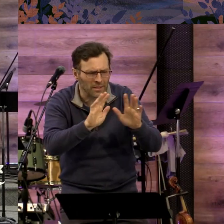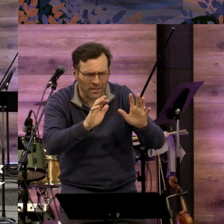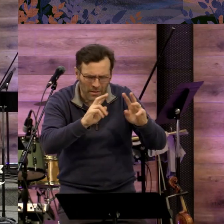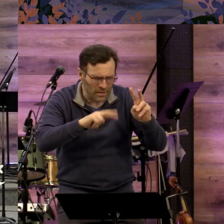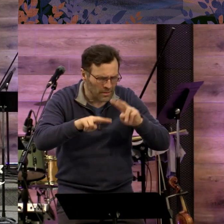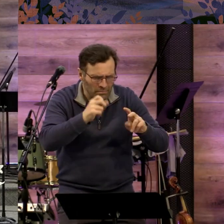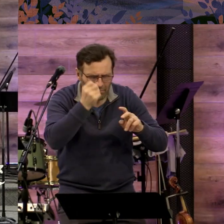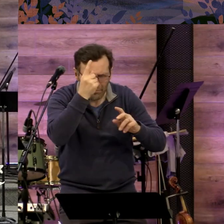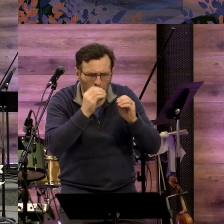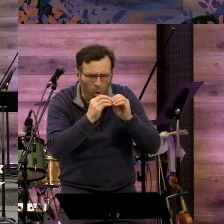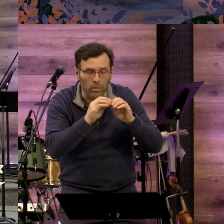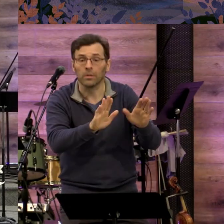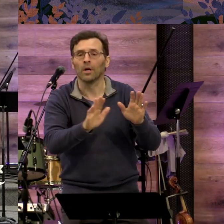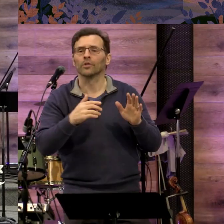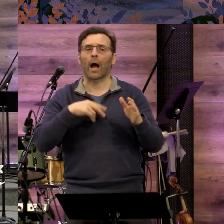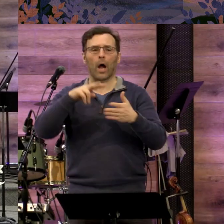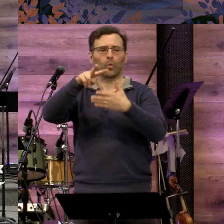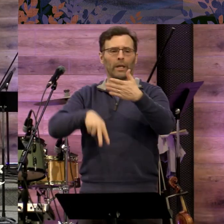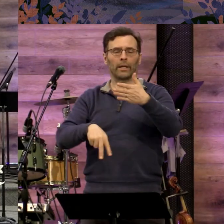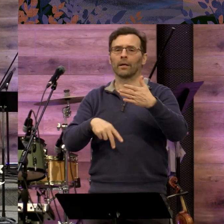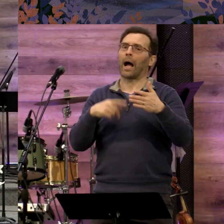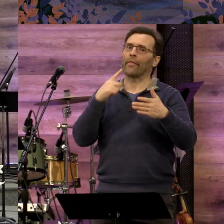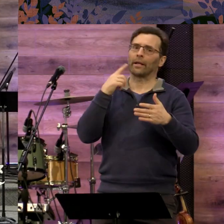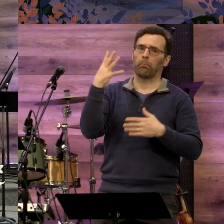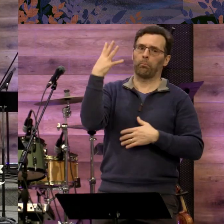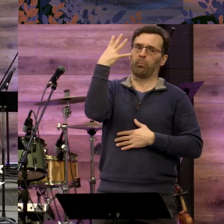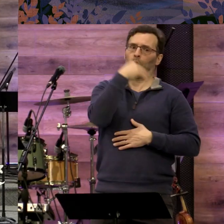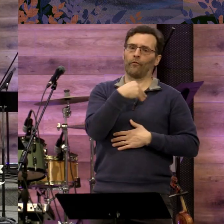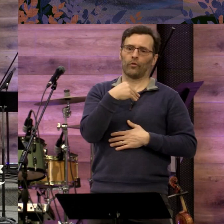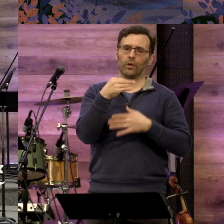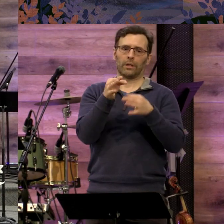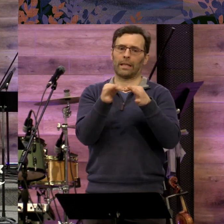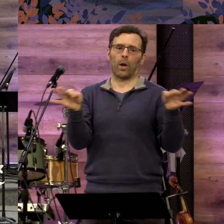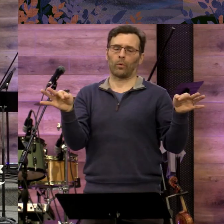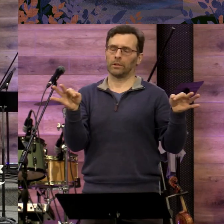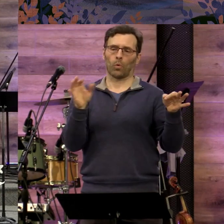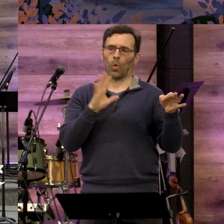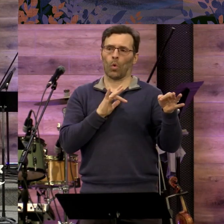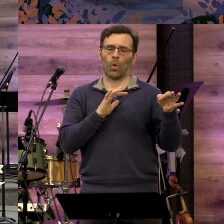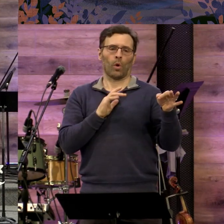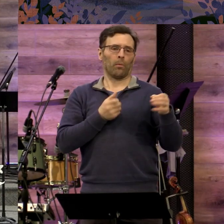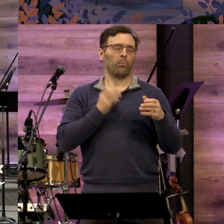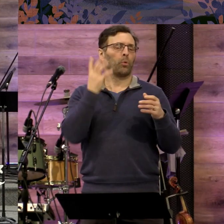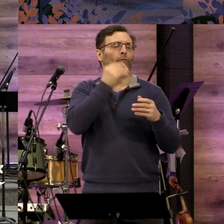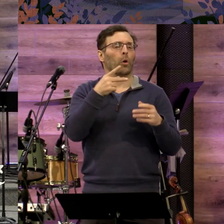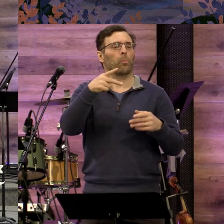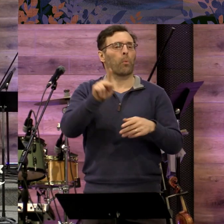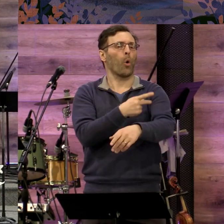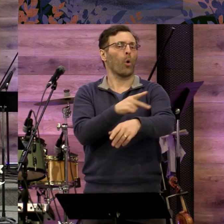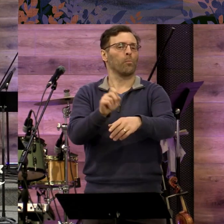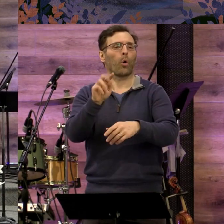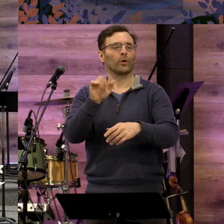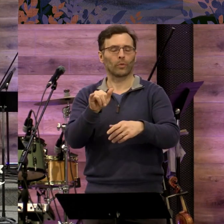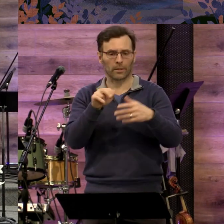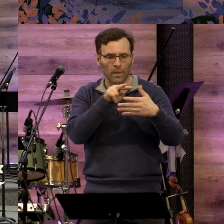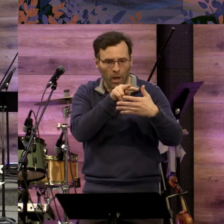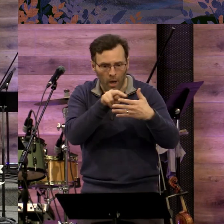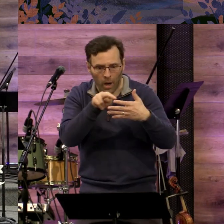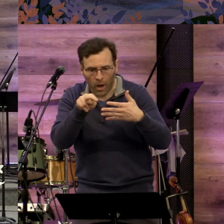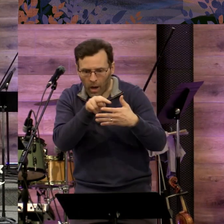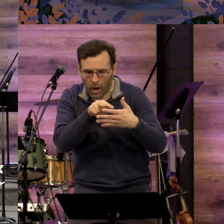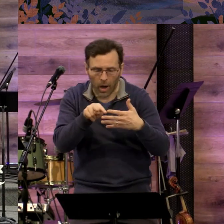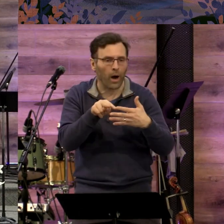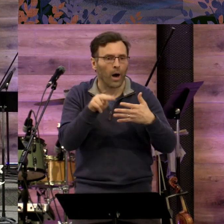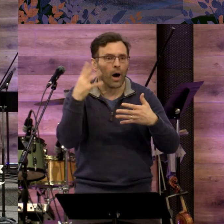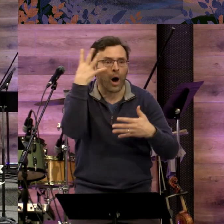I would just say this is some of the most beautiful words, poetry, I think, ever written. It's easy to get lost in the beauty